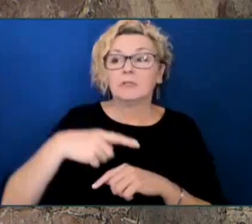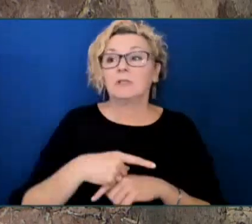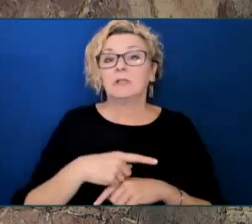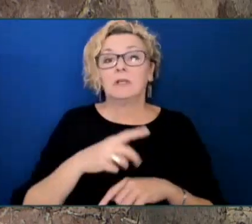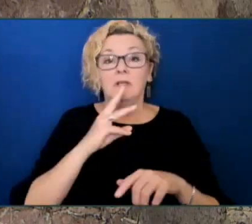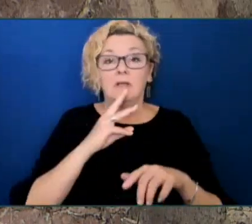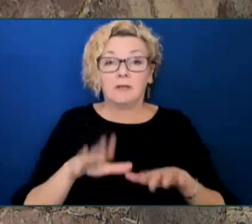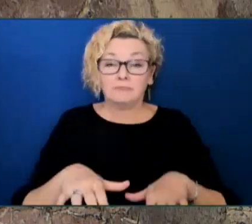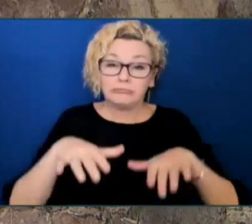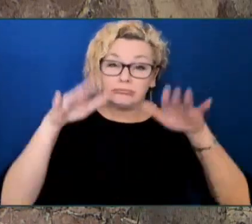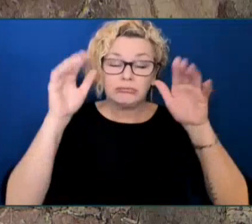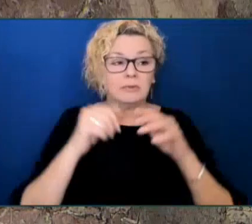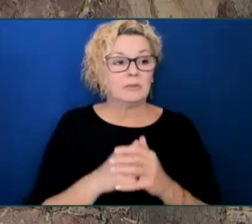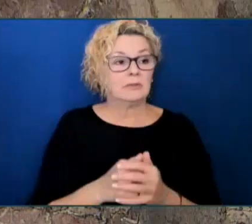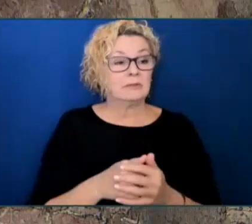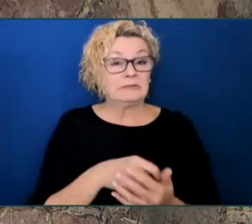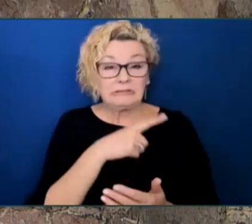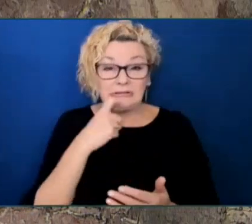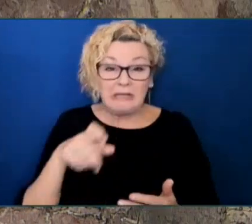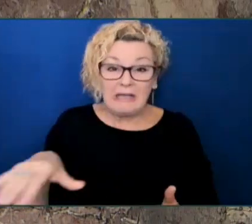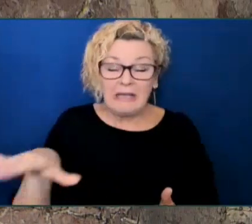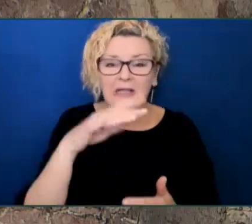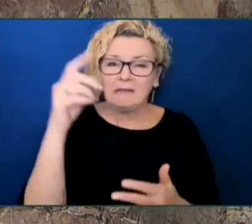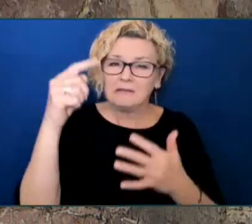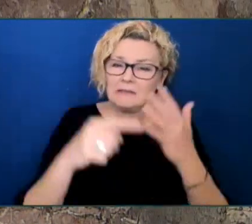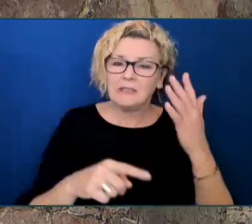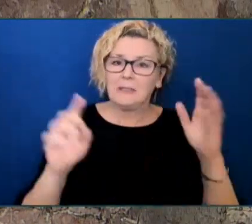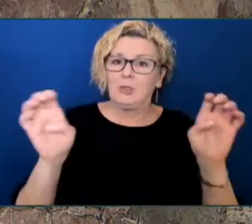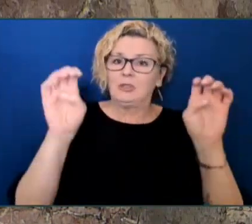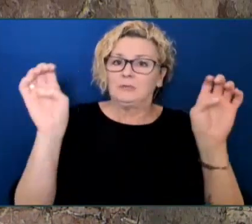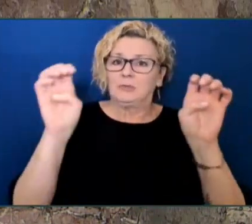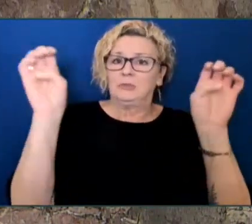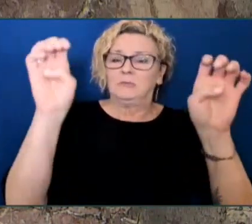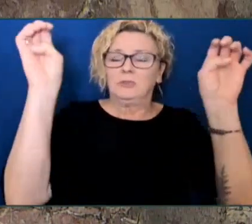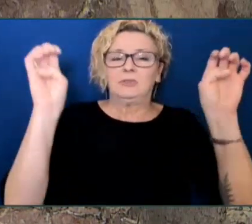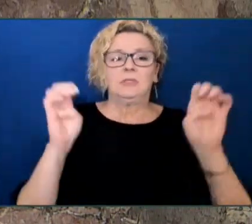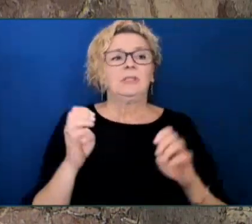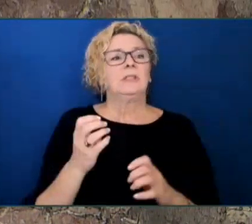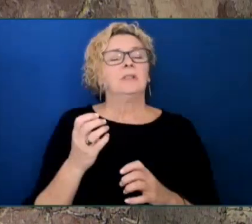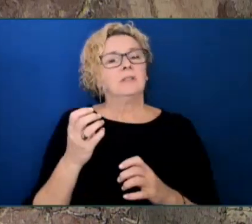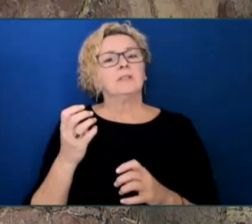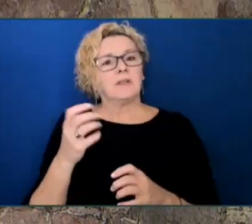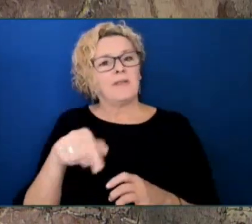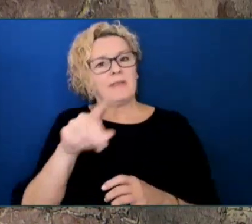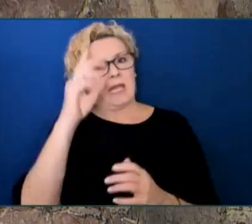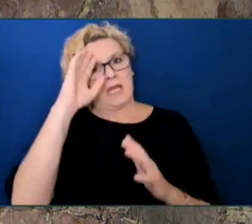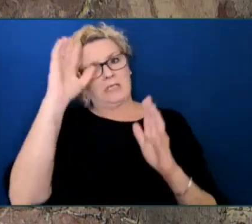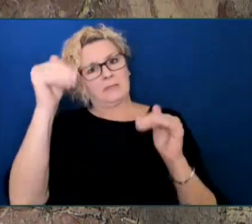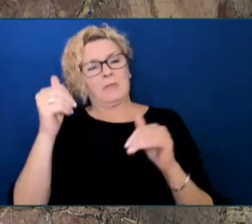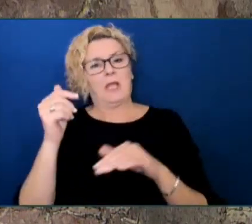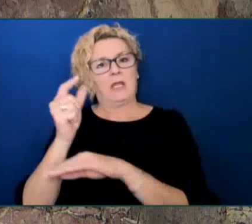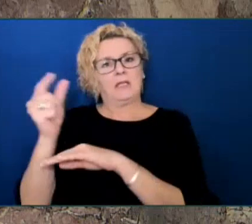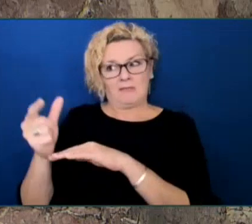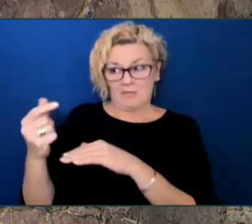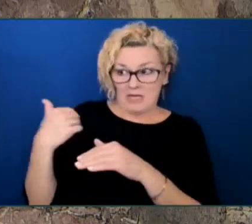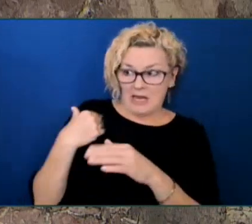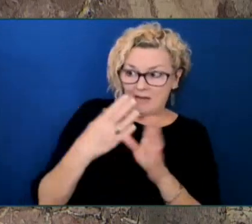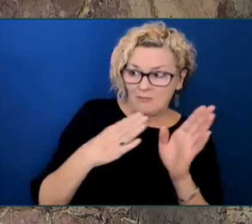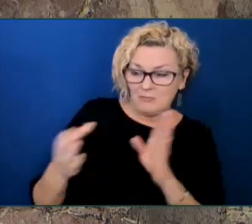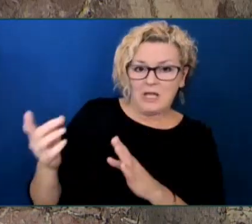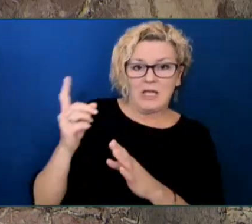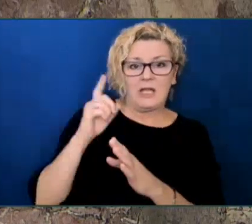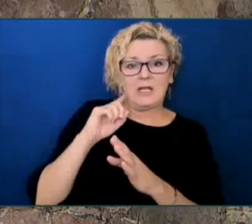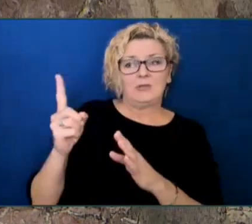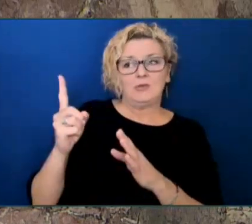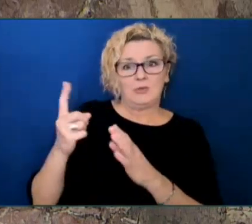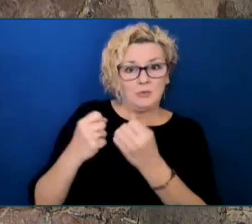will help them react to those emergencies, while at the same time they expect our government to have a plan to reduce emissions.